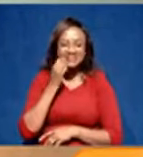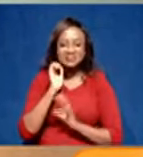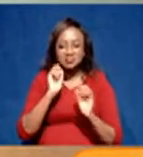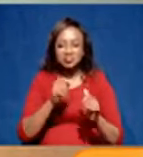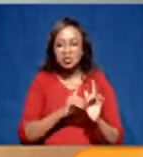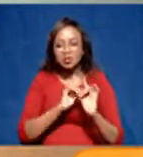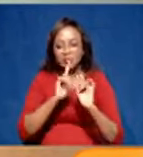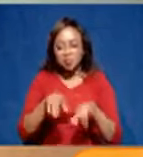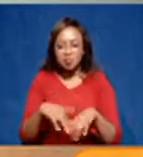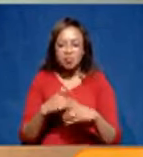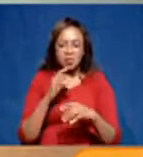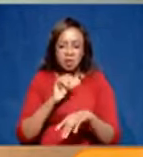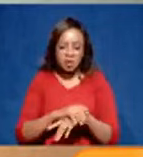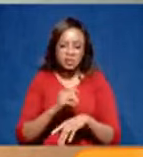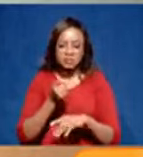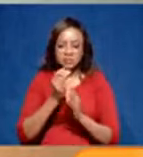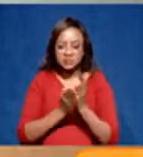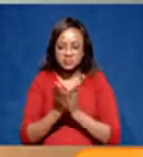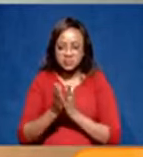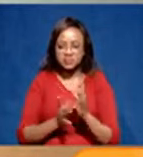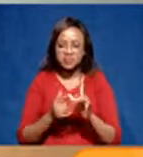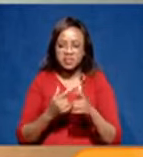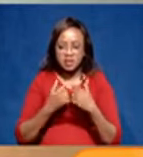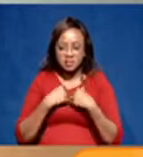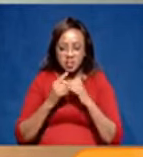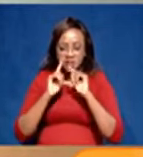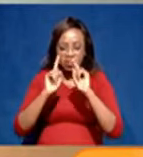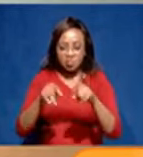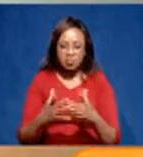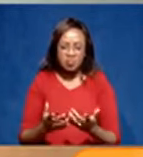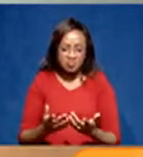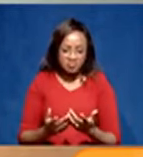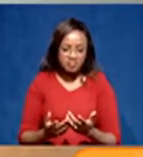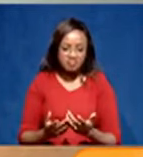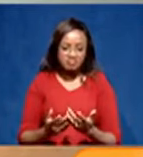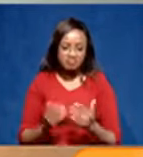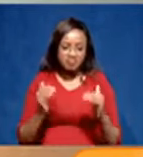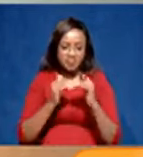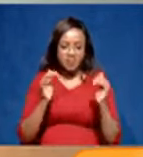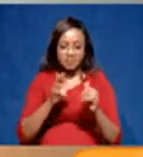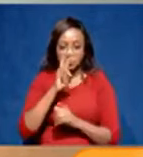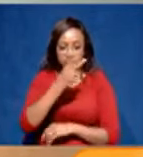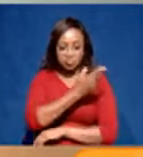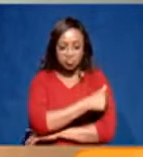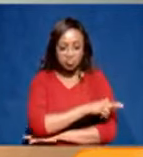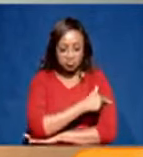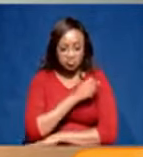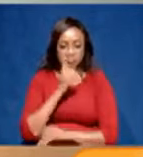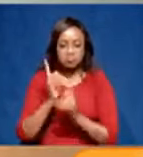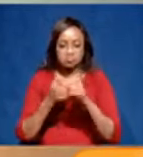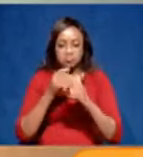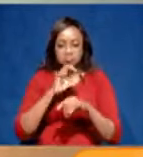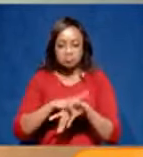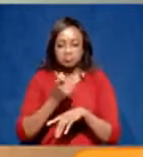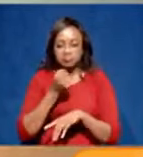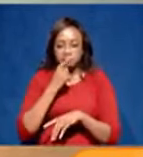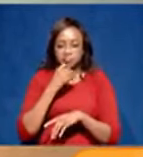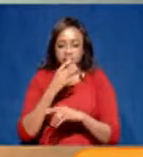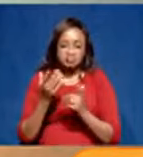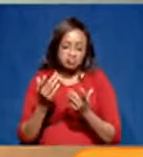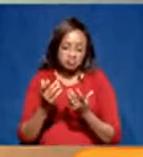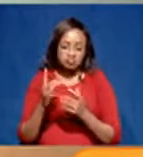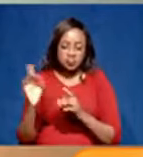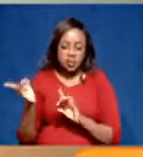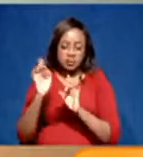of services, that I should be able to walk into the dispensary, that is a level two facility next to me, get treated for malaria and go back